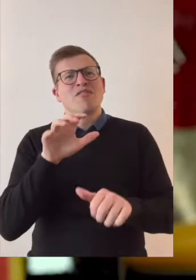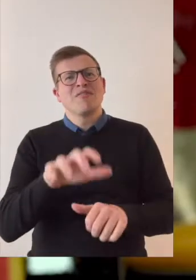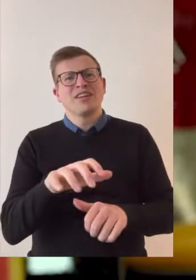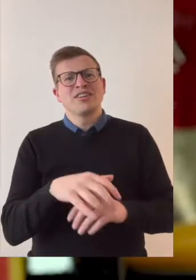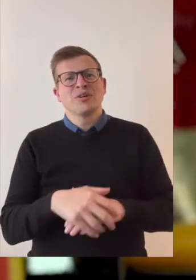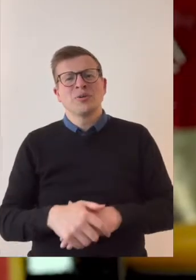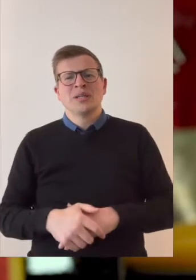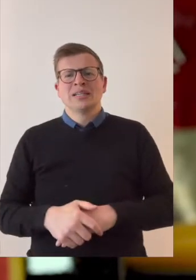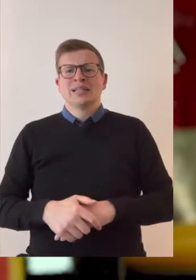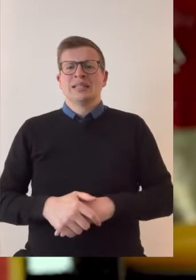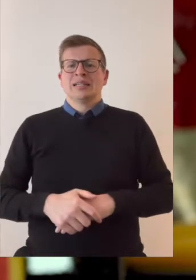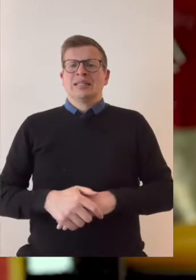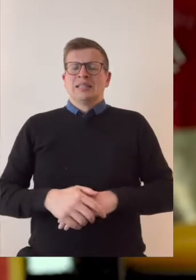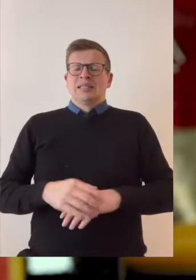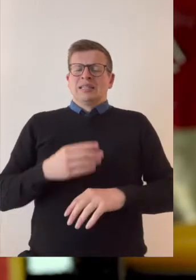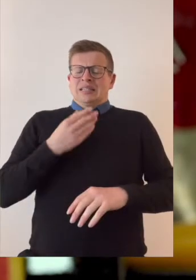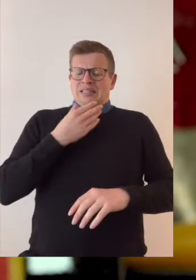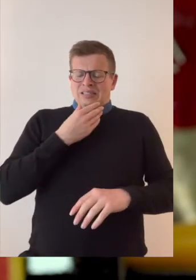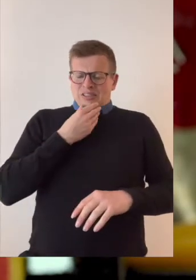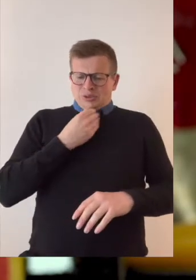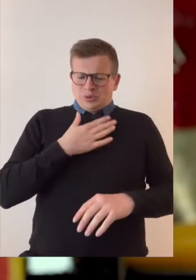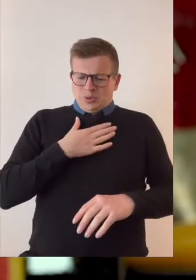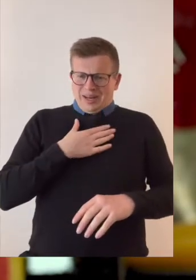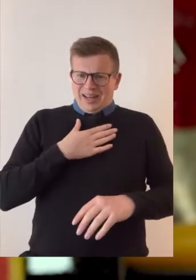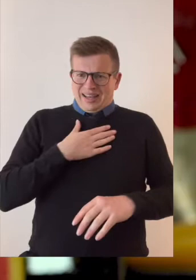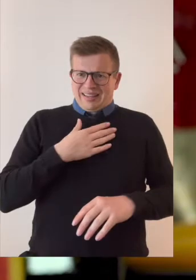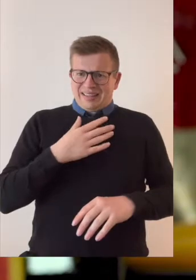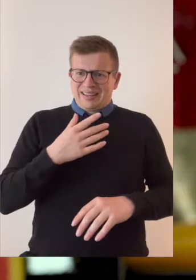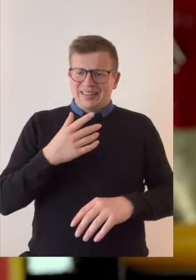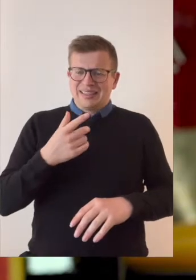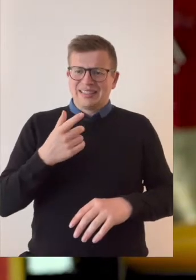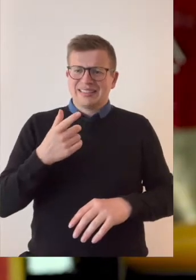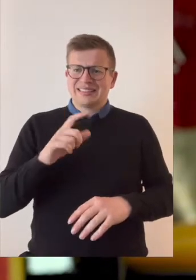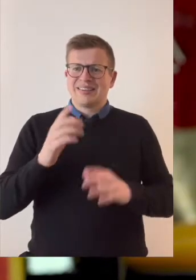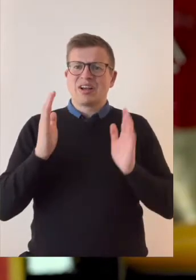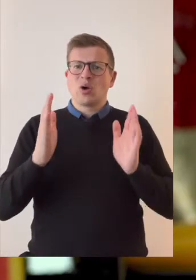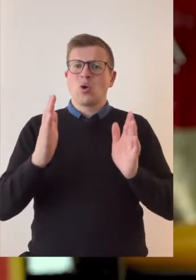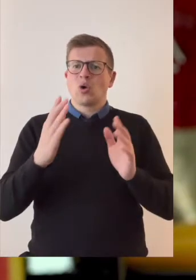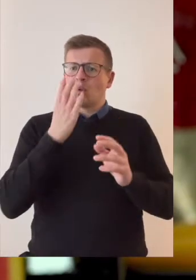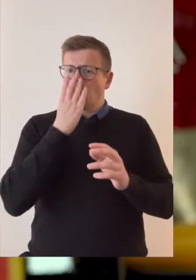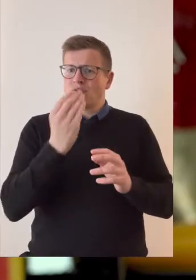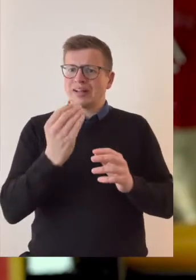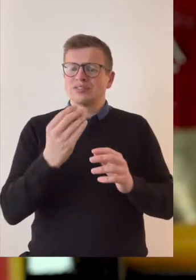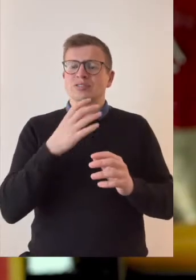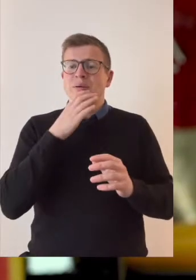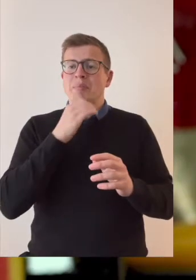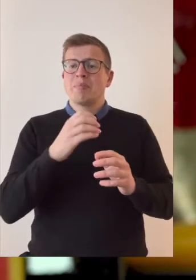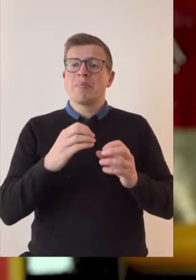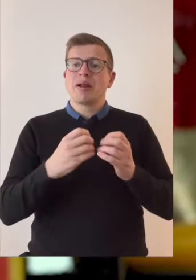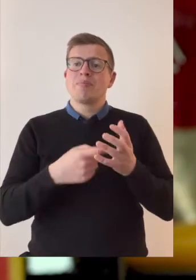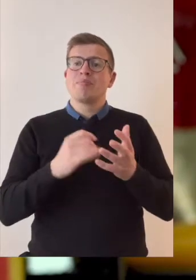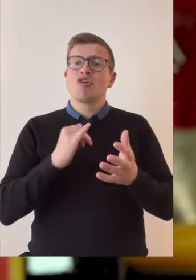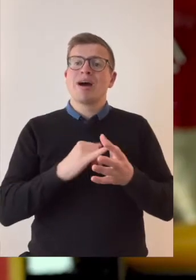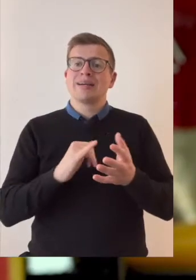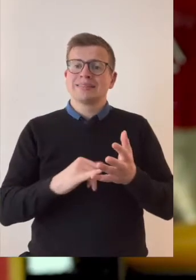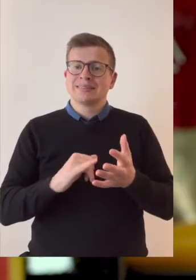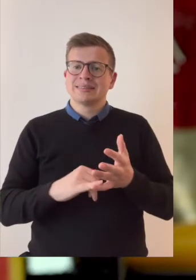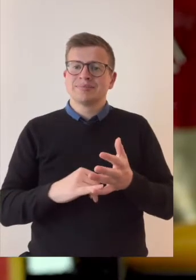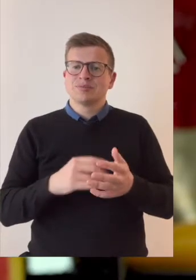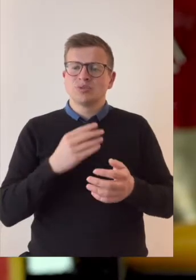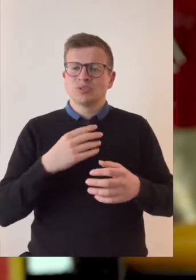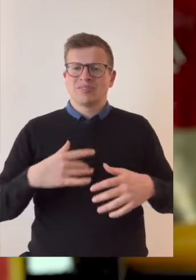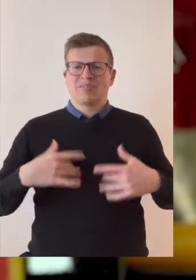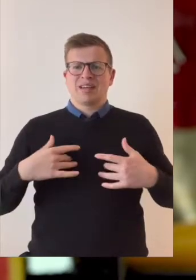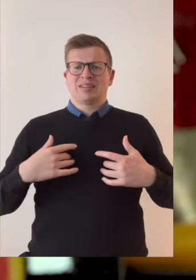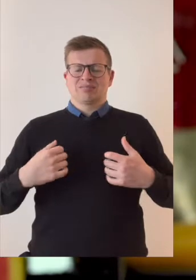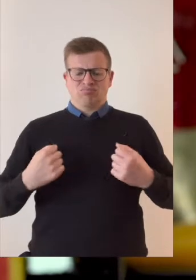venue. I used to like the Civic Hall at Wolverhampton on the Men of Brass. Used to